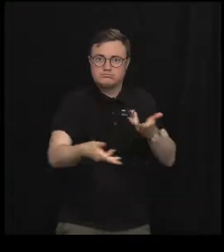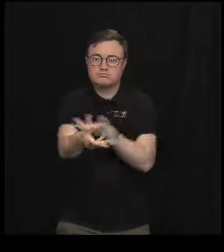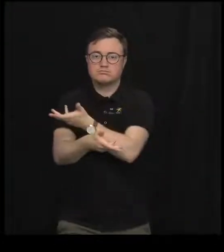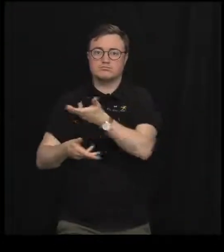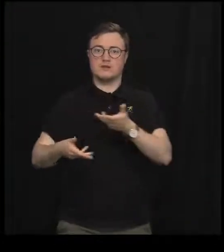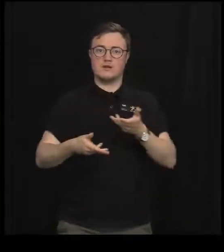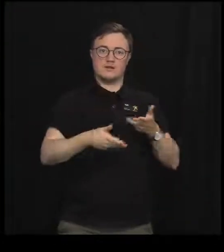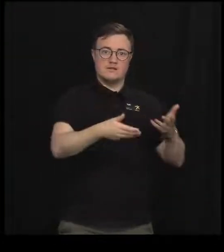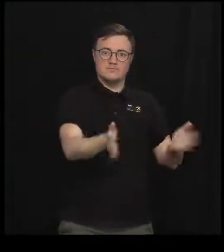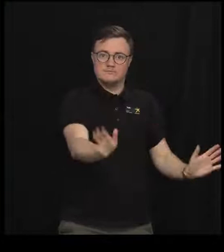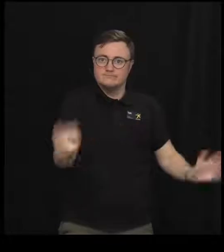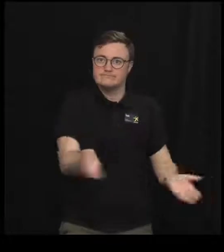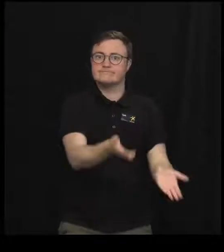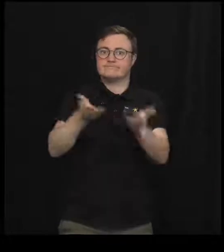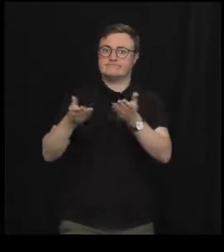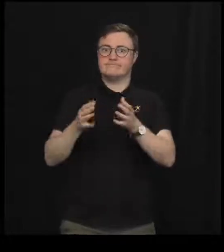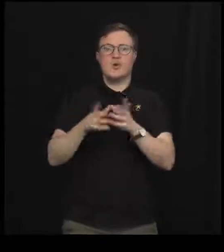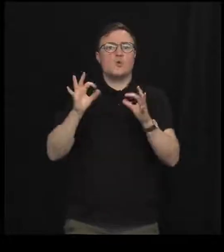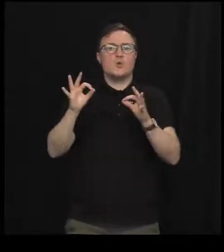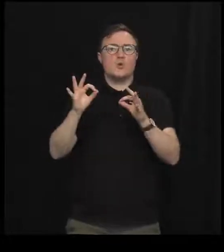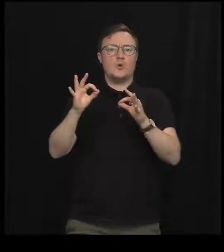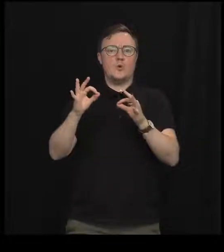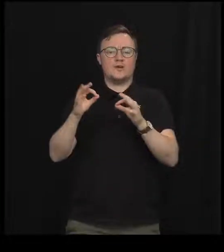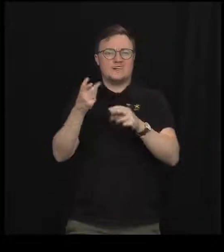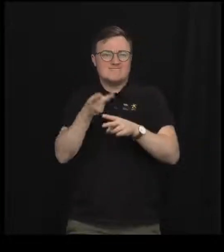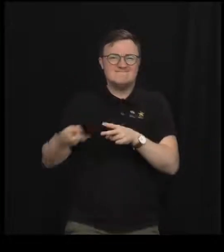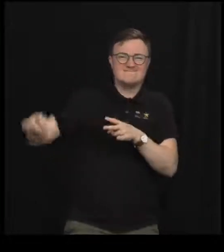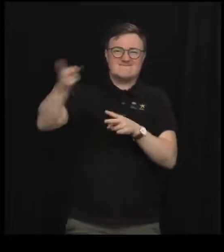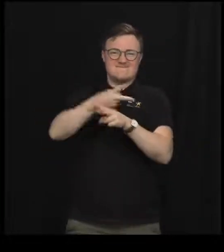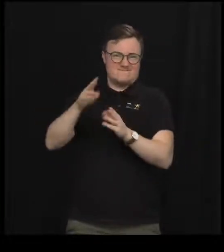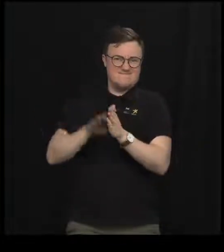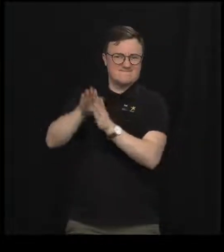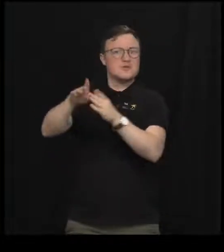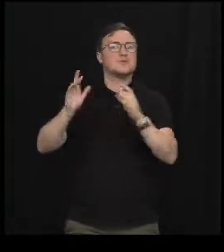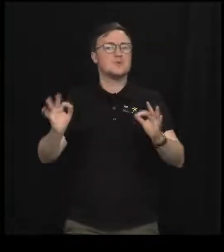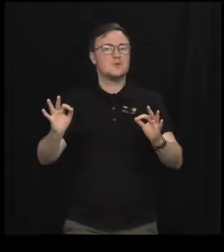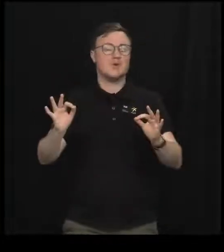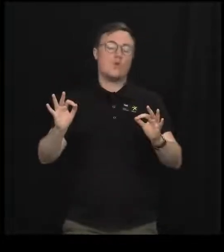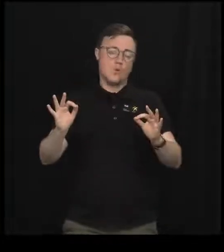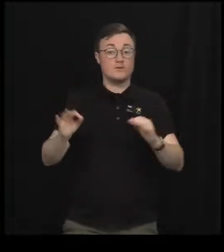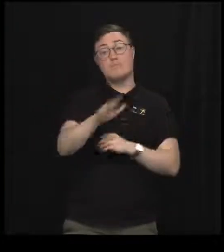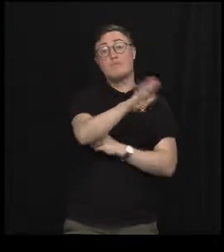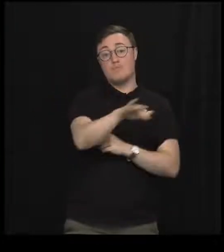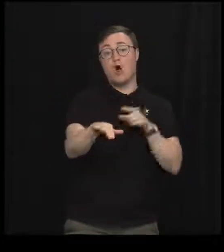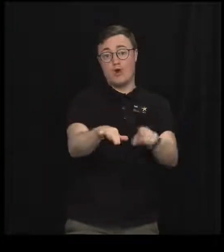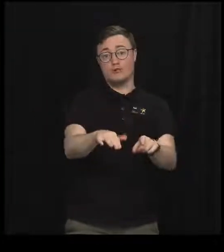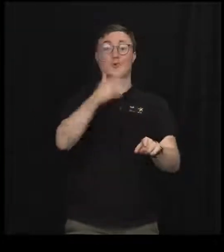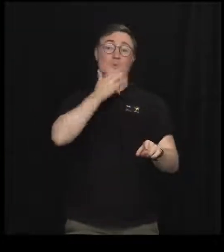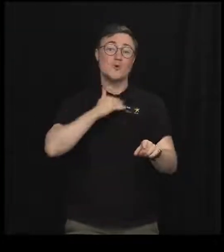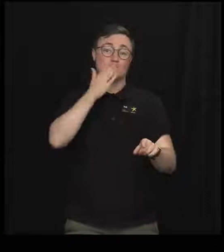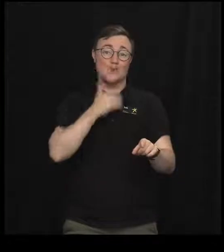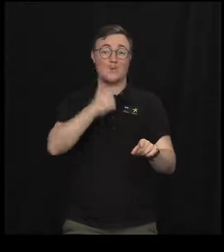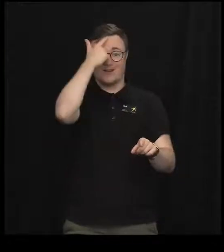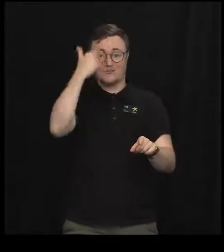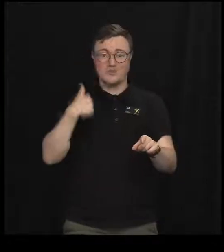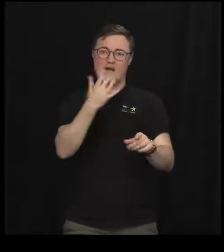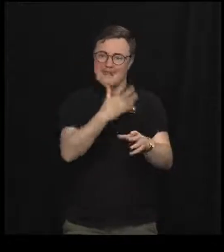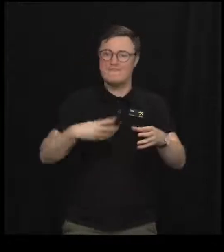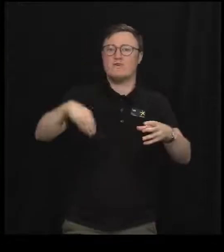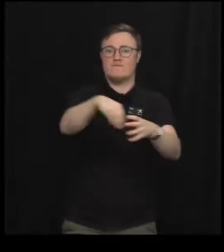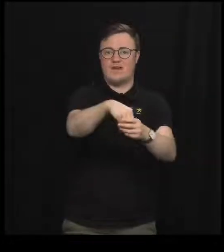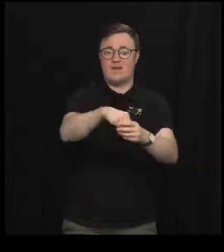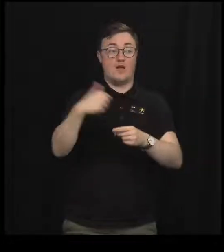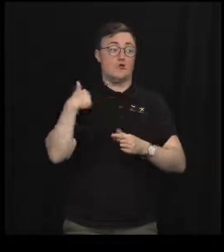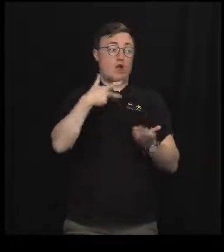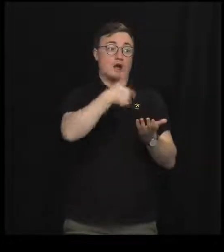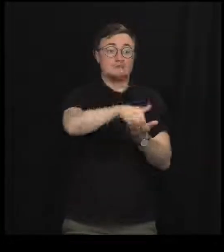income. What can we do more? I think we can do a lot when it comes to involving children and young people. Walking around in